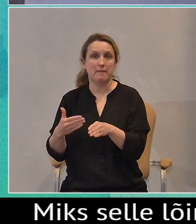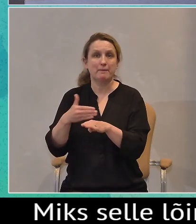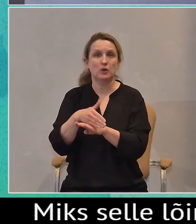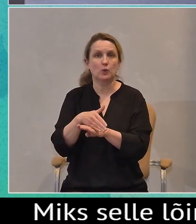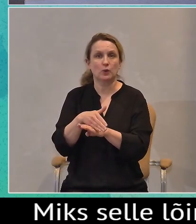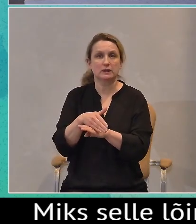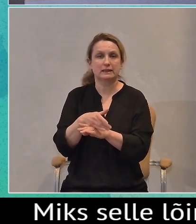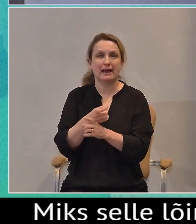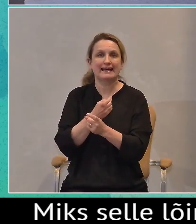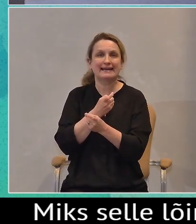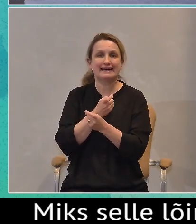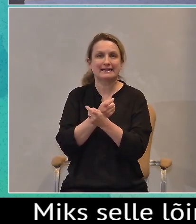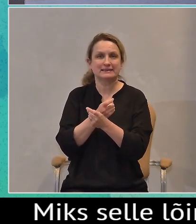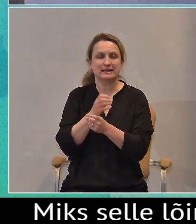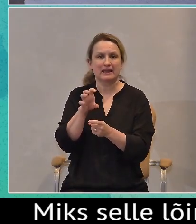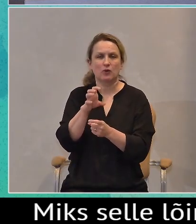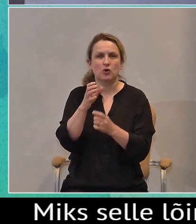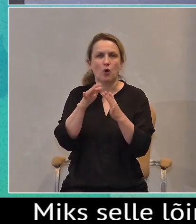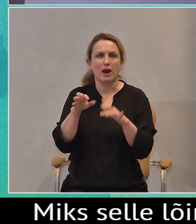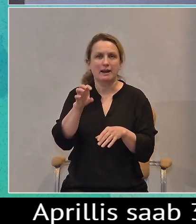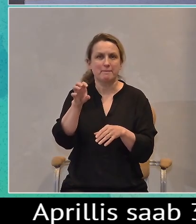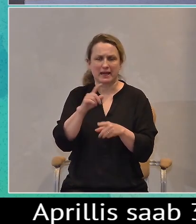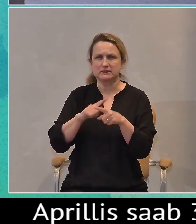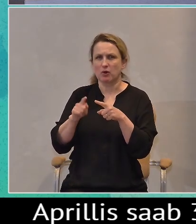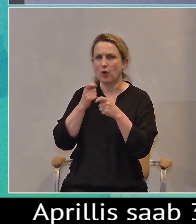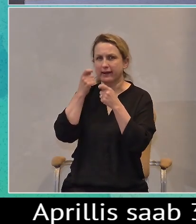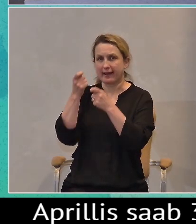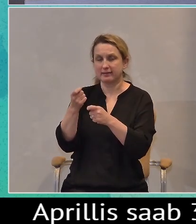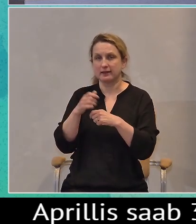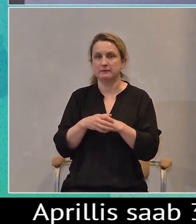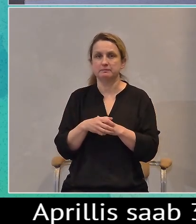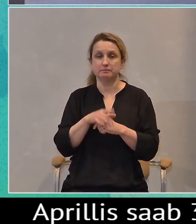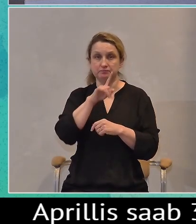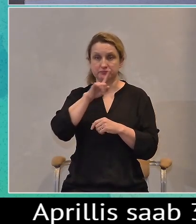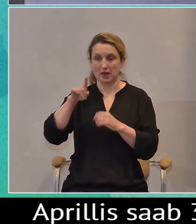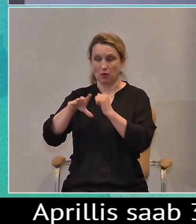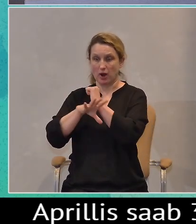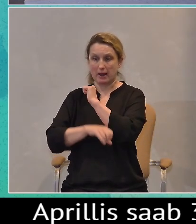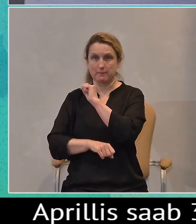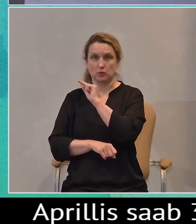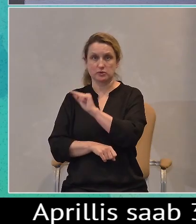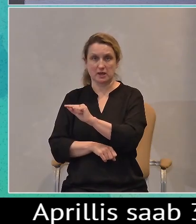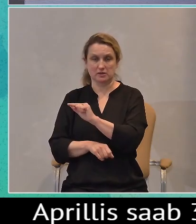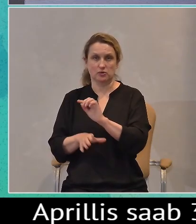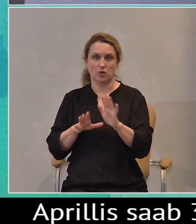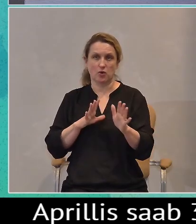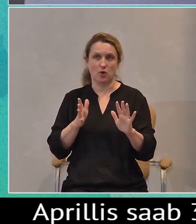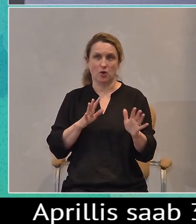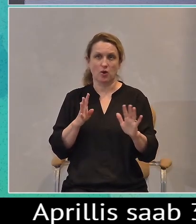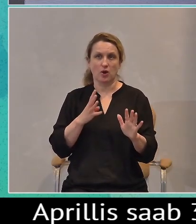registry that some doctors may be familiar with. There's an